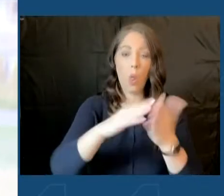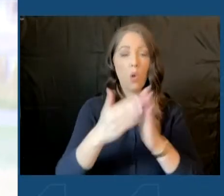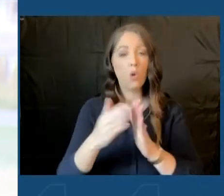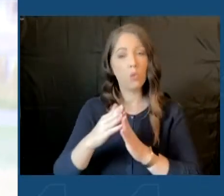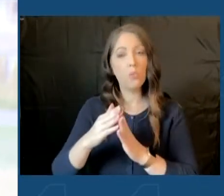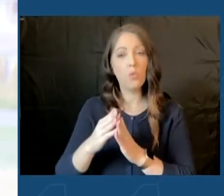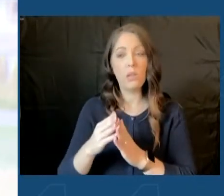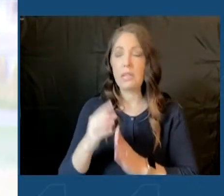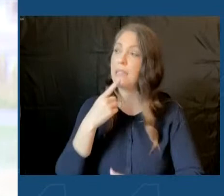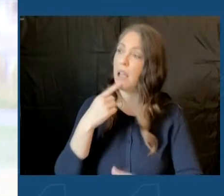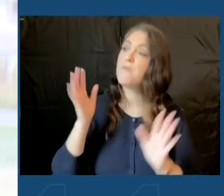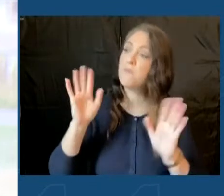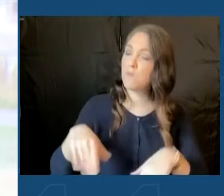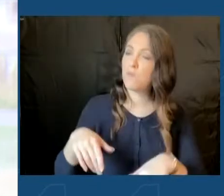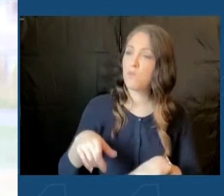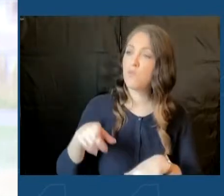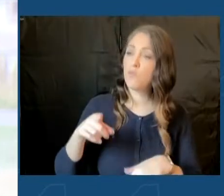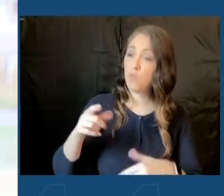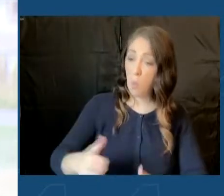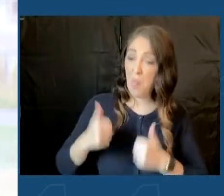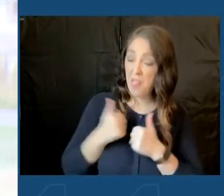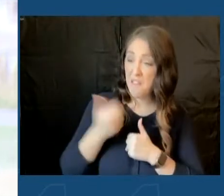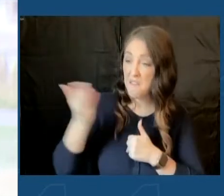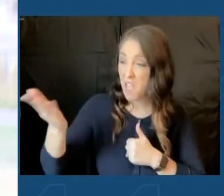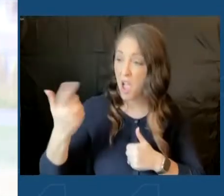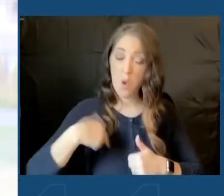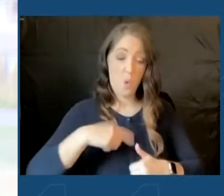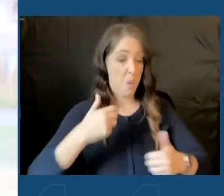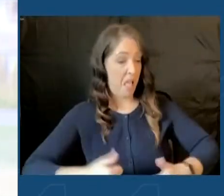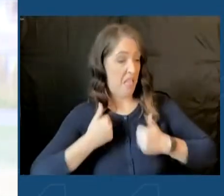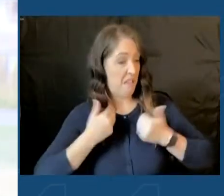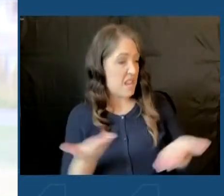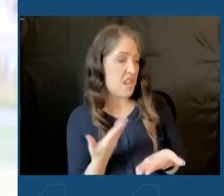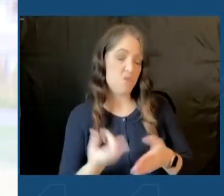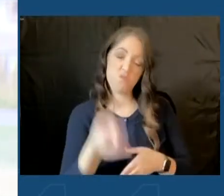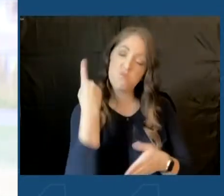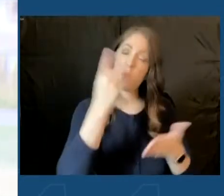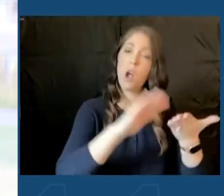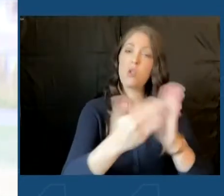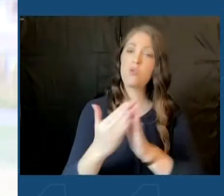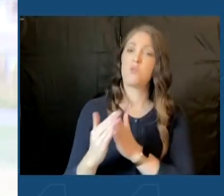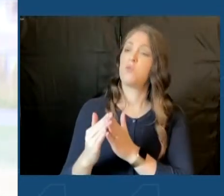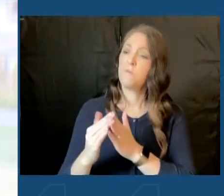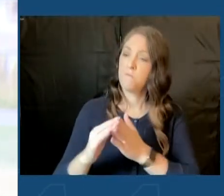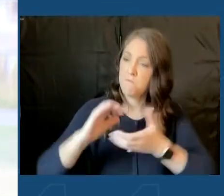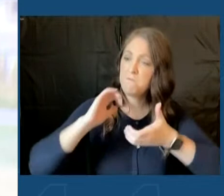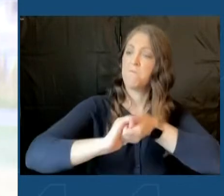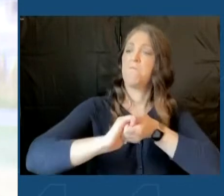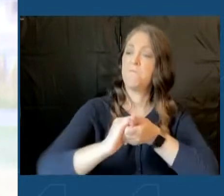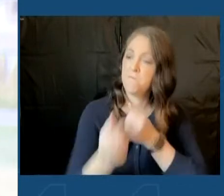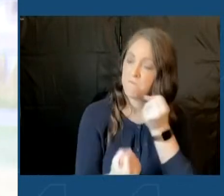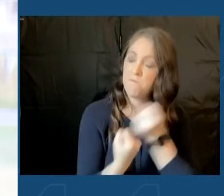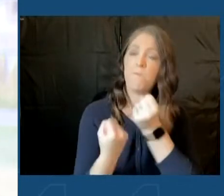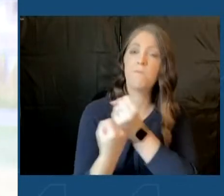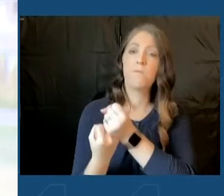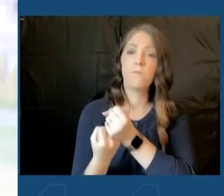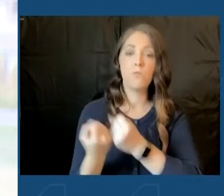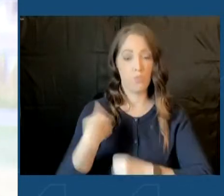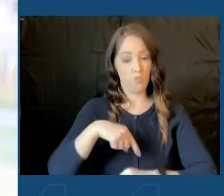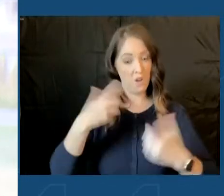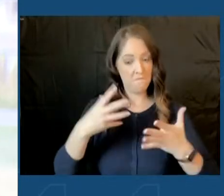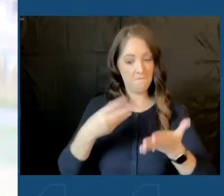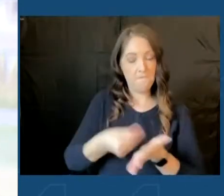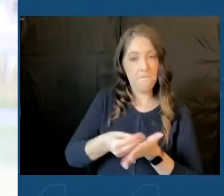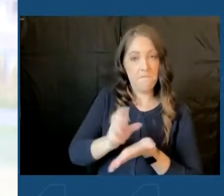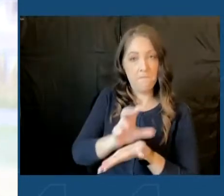you, you may live there, but we live here. We are still one community. And we made significant investments. And I came here and talked about